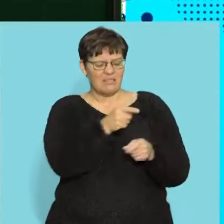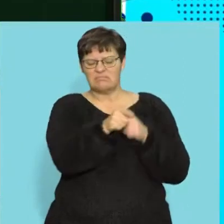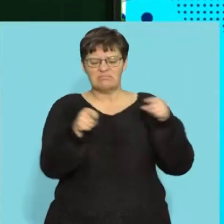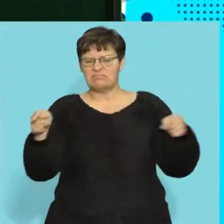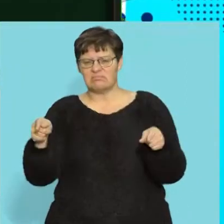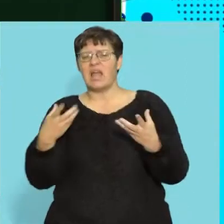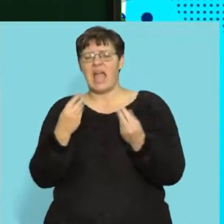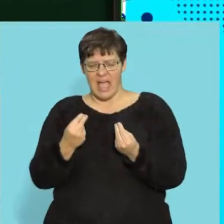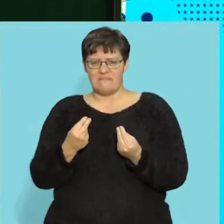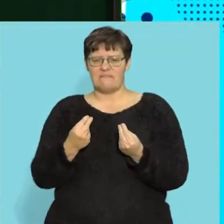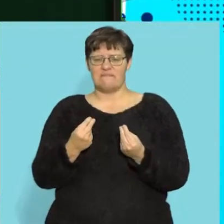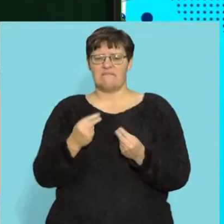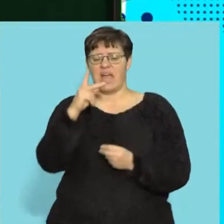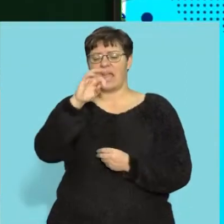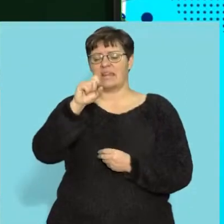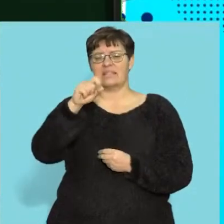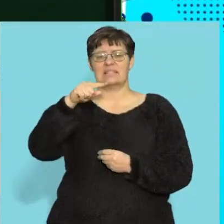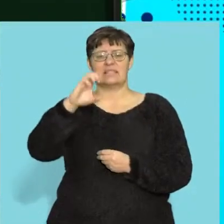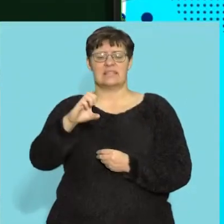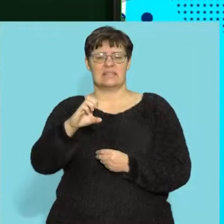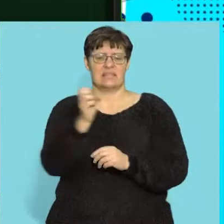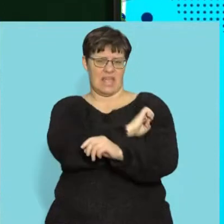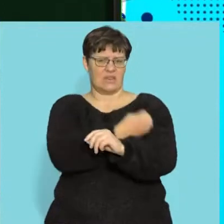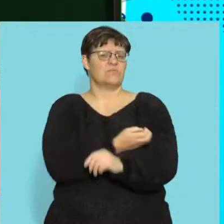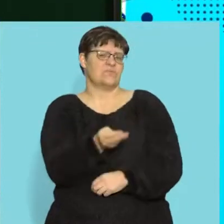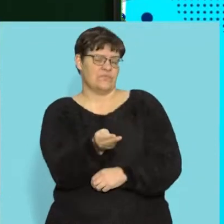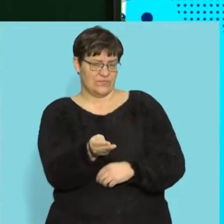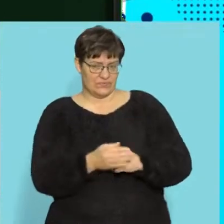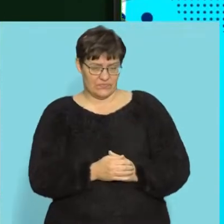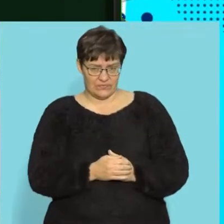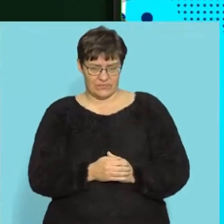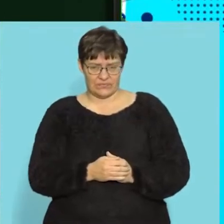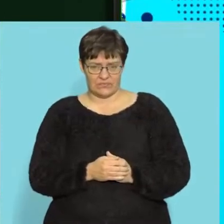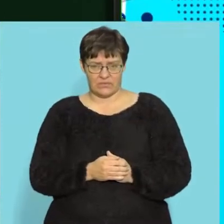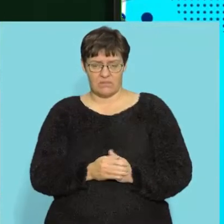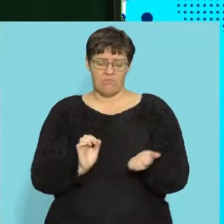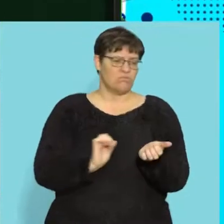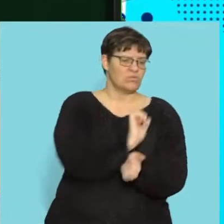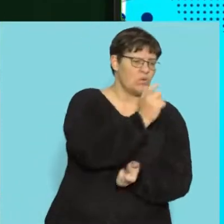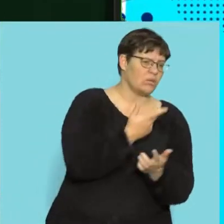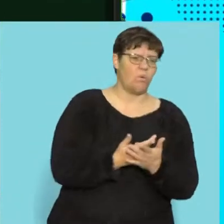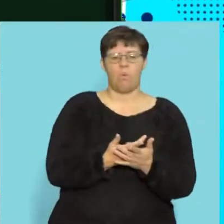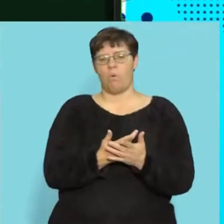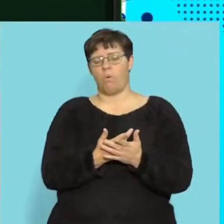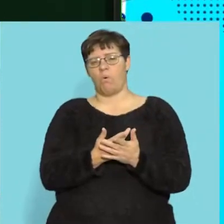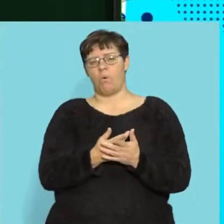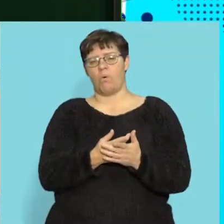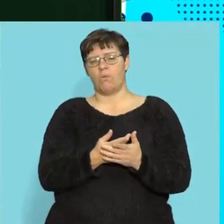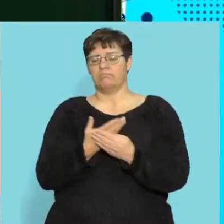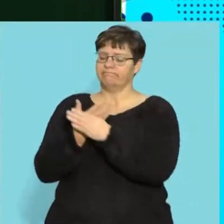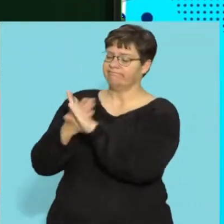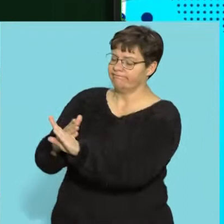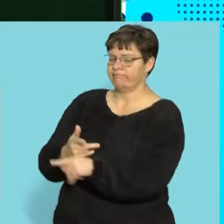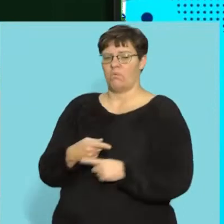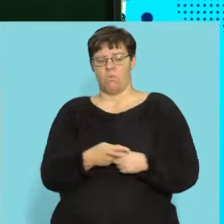We have already demonstrated that within any solid, be it a conductor or an insulator, particles